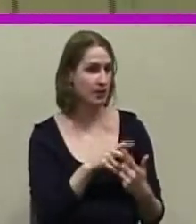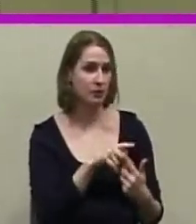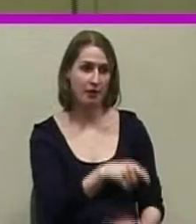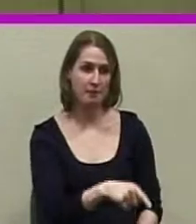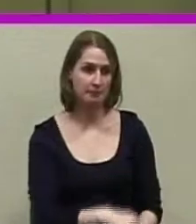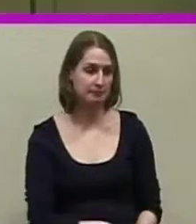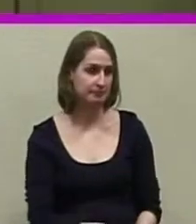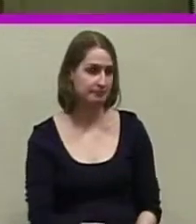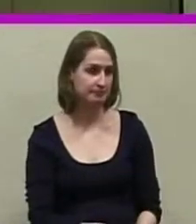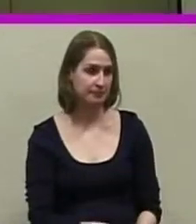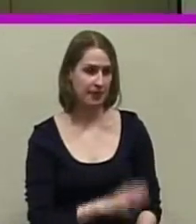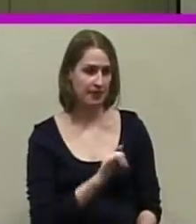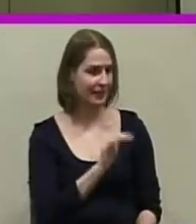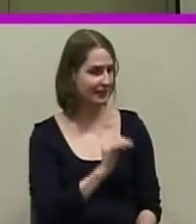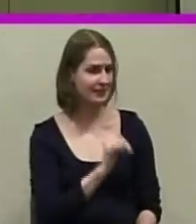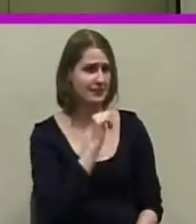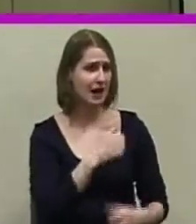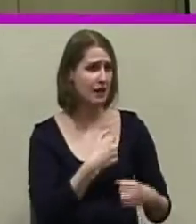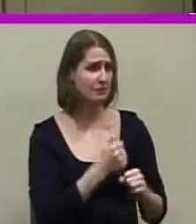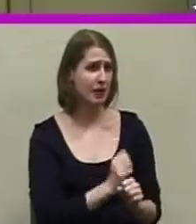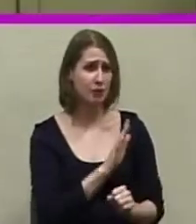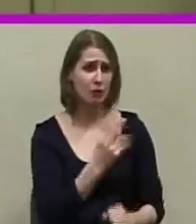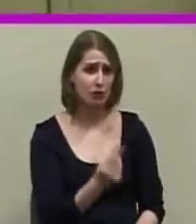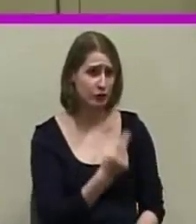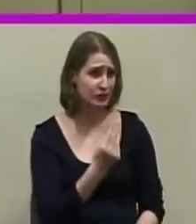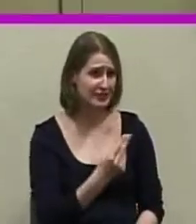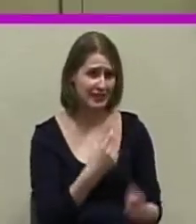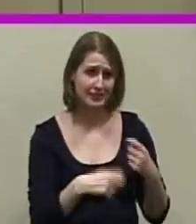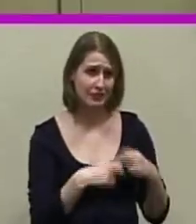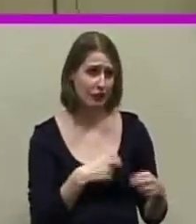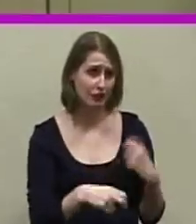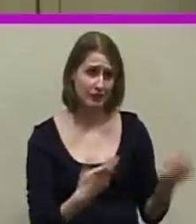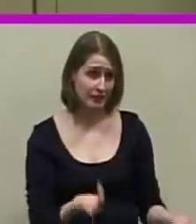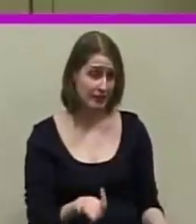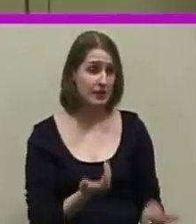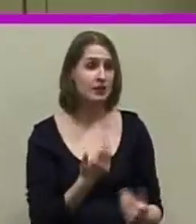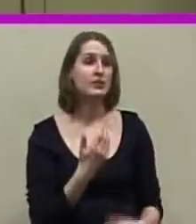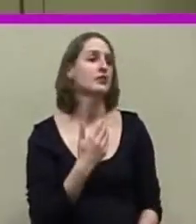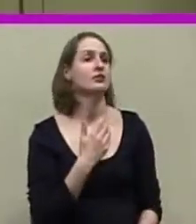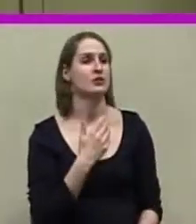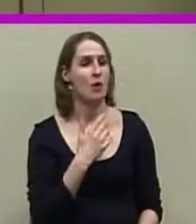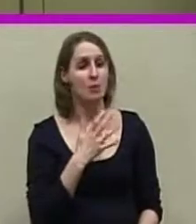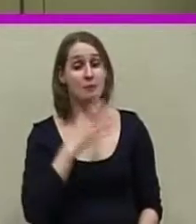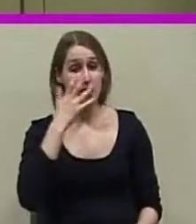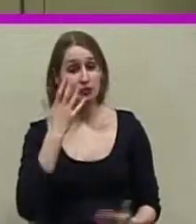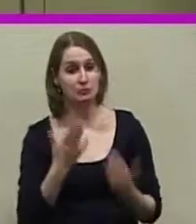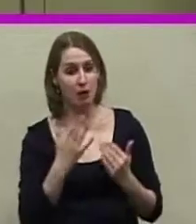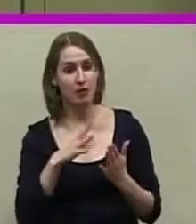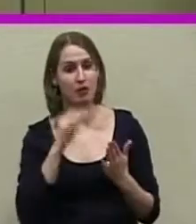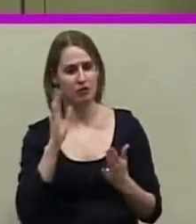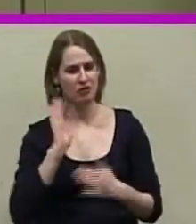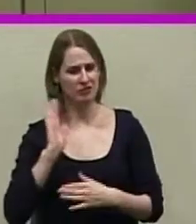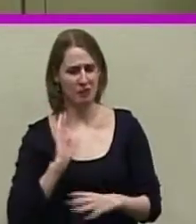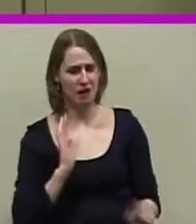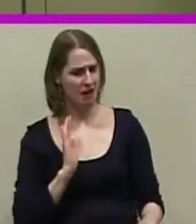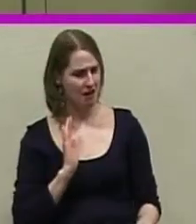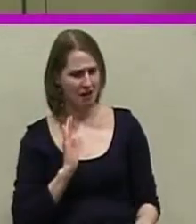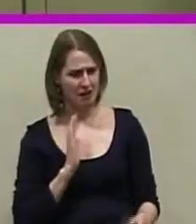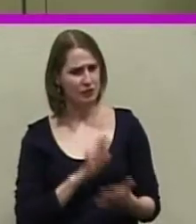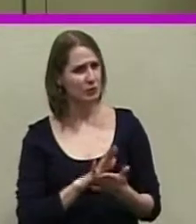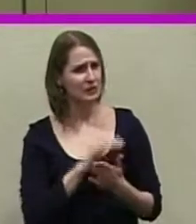Right? This kid is not doing this to make your Thursdays difficult. So this teacher has probably, or the parent has probably learned a long time ago, this school is not giving my kid a